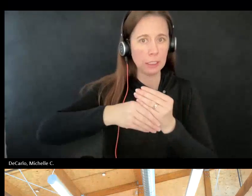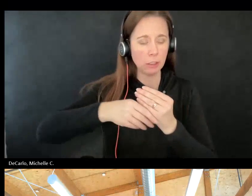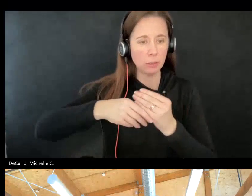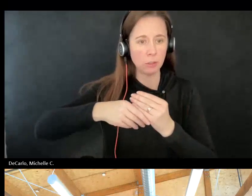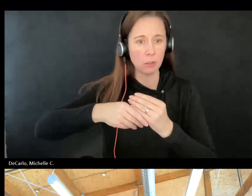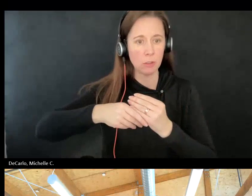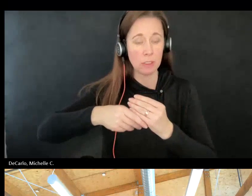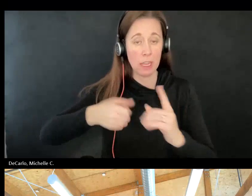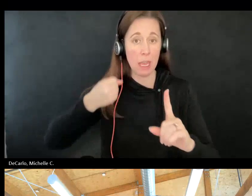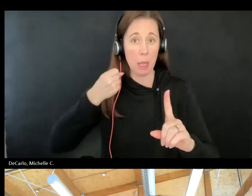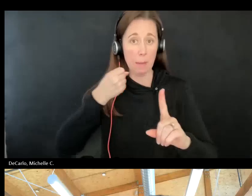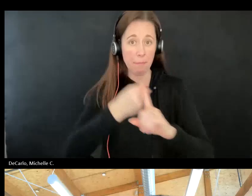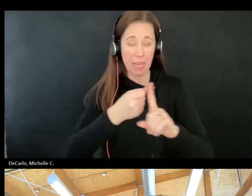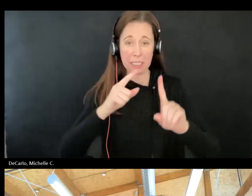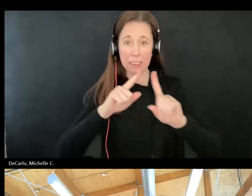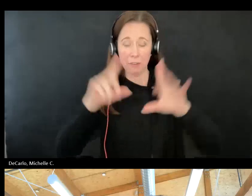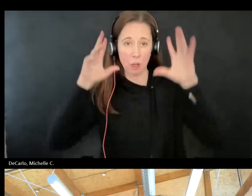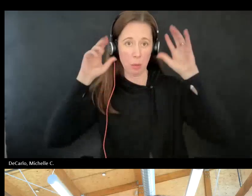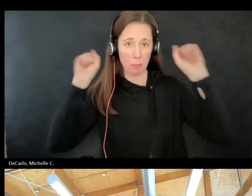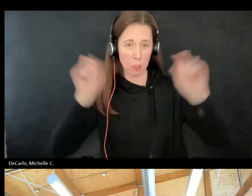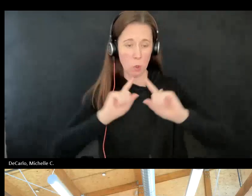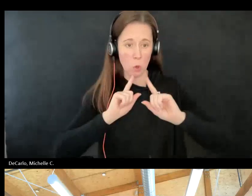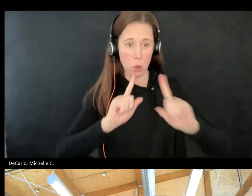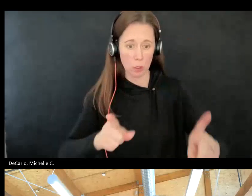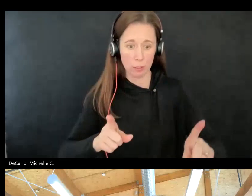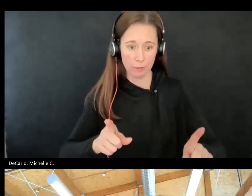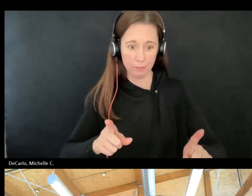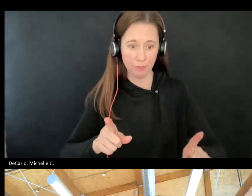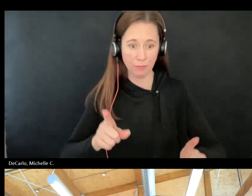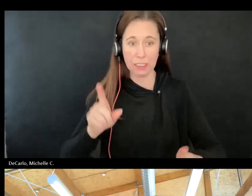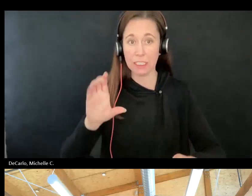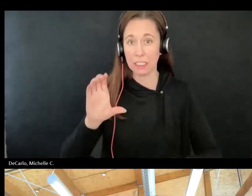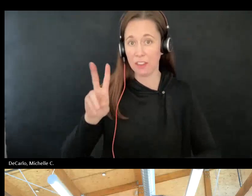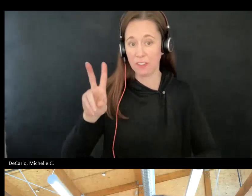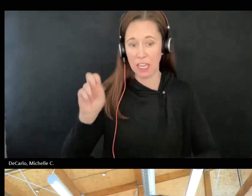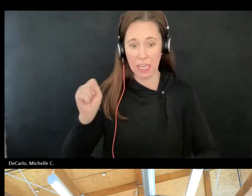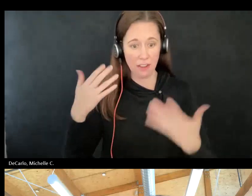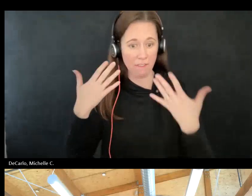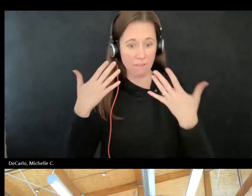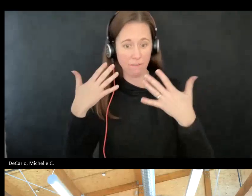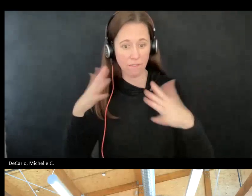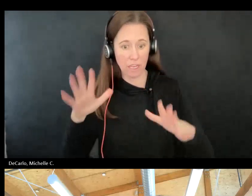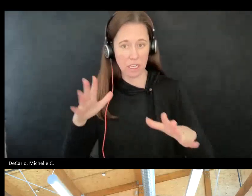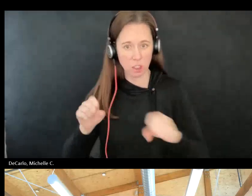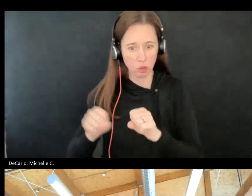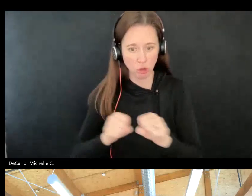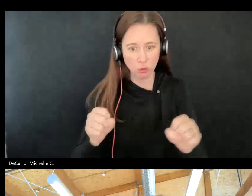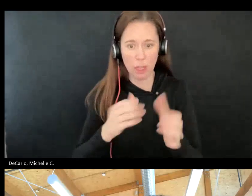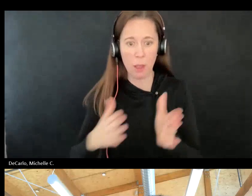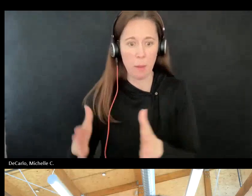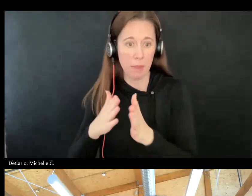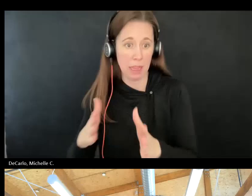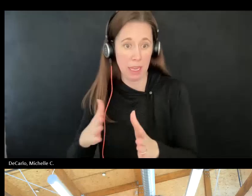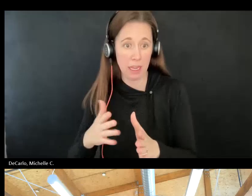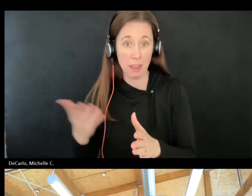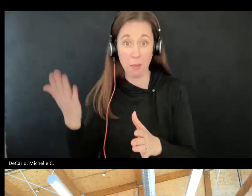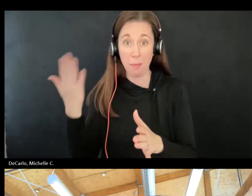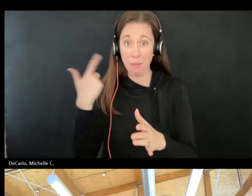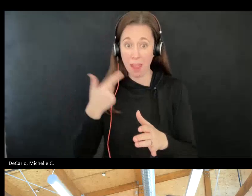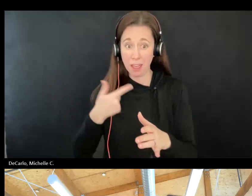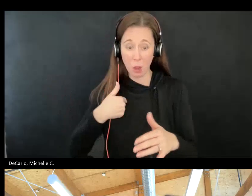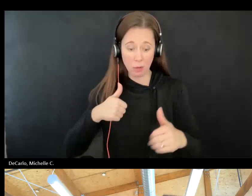CBF actually just concluded our strategic planning process. So that was a 5-year process of self-evaluating as well